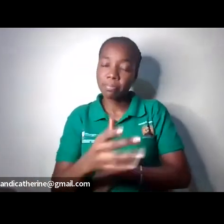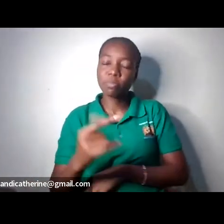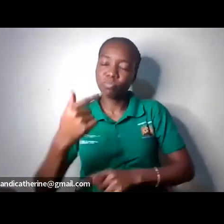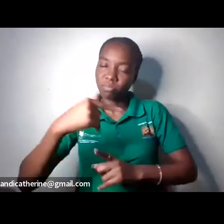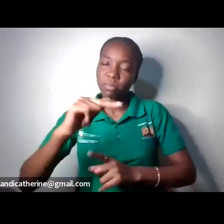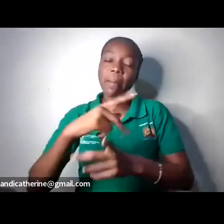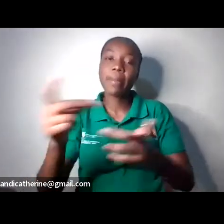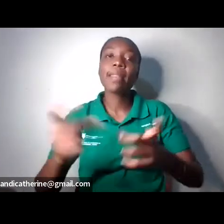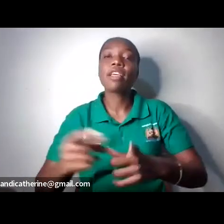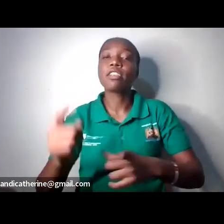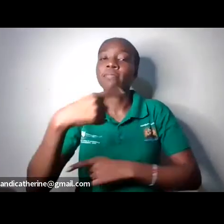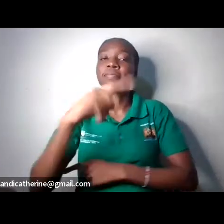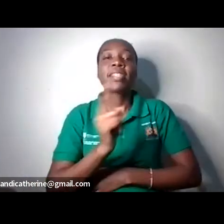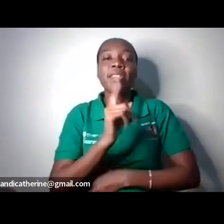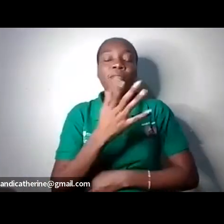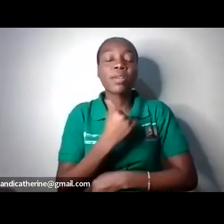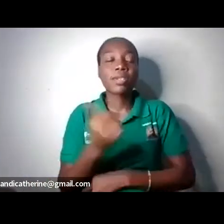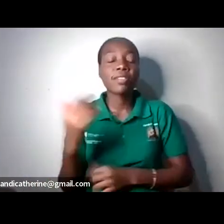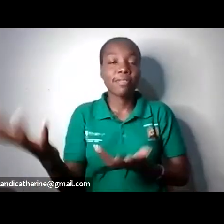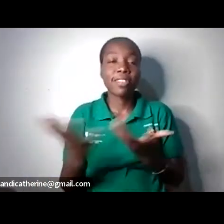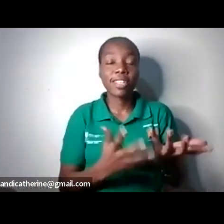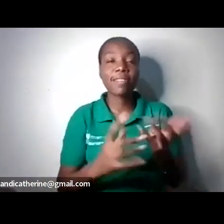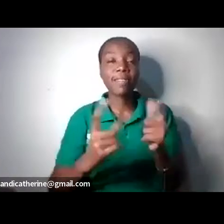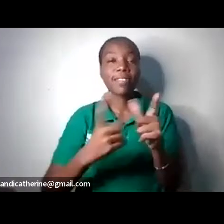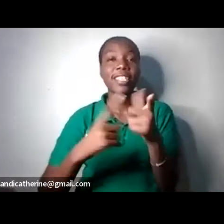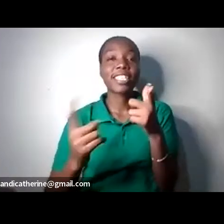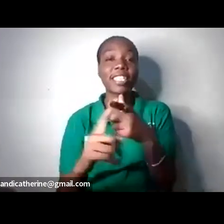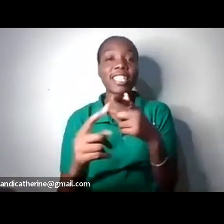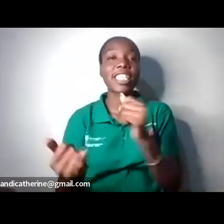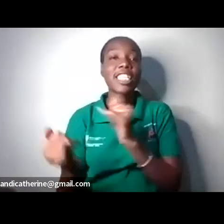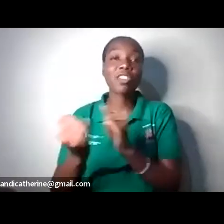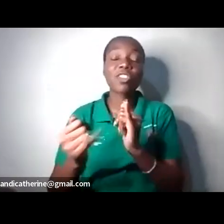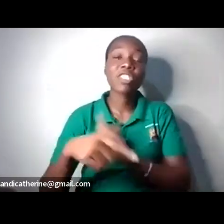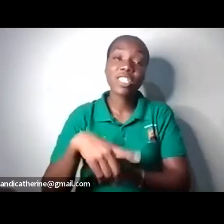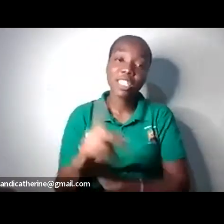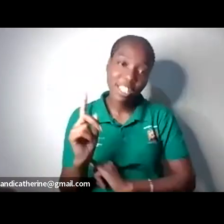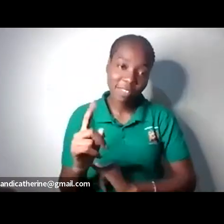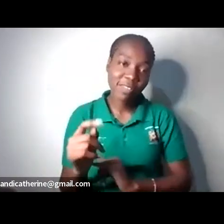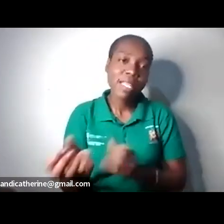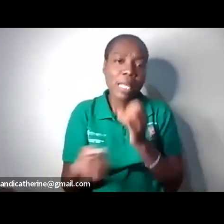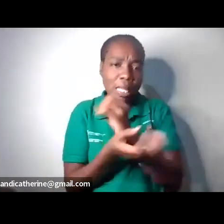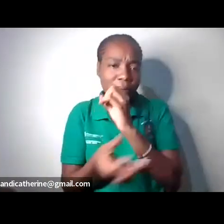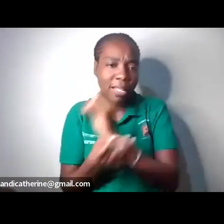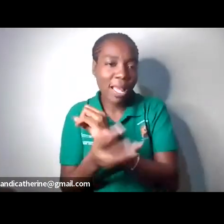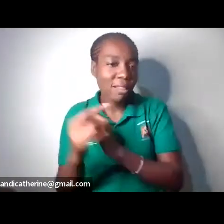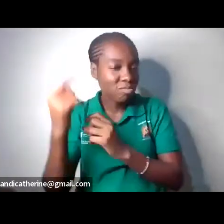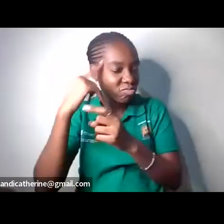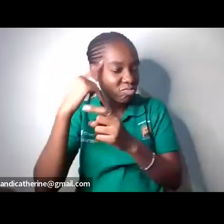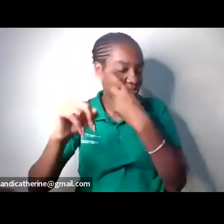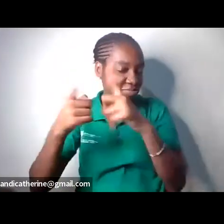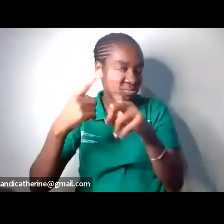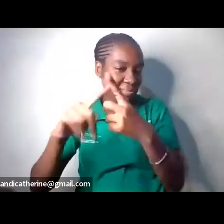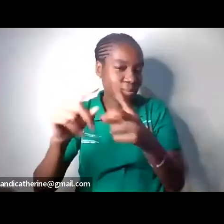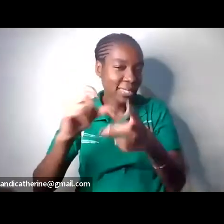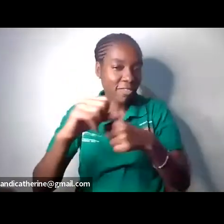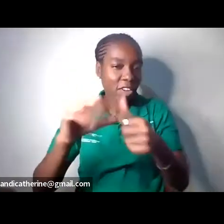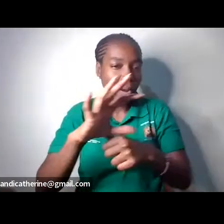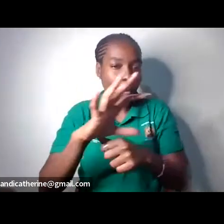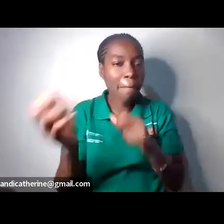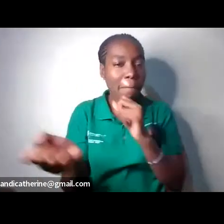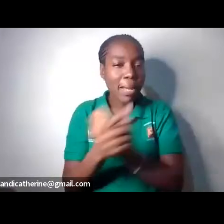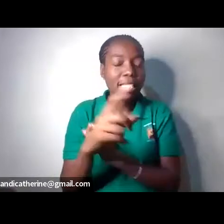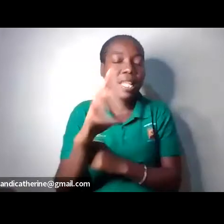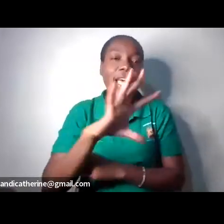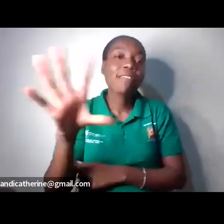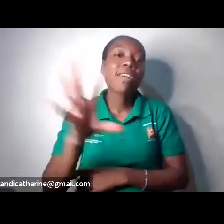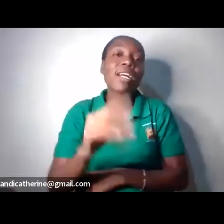me to just welcome them to introduce themselves and also tell us what are your thoughts about the Africa Month. And probably because I